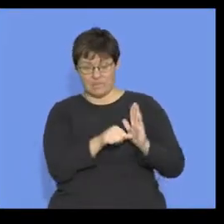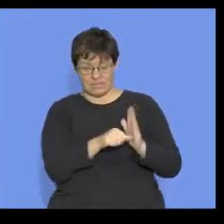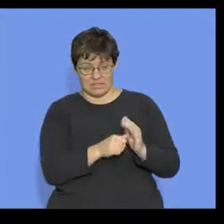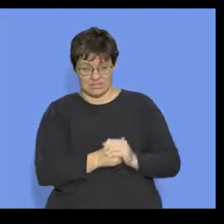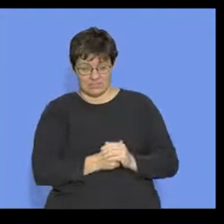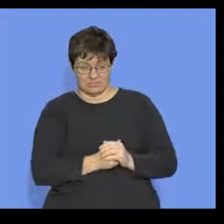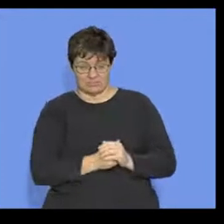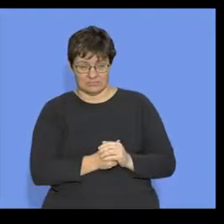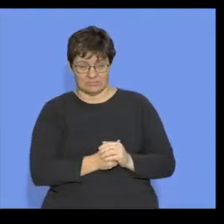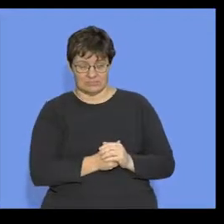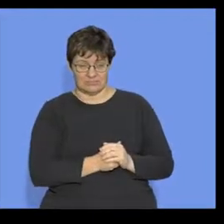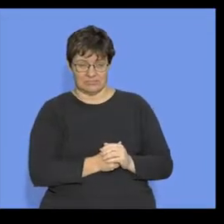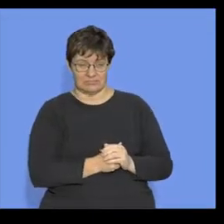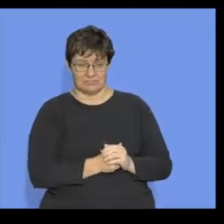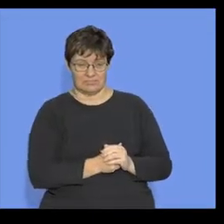by reading it.